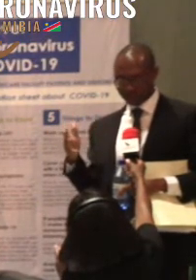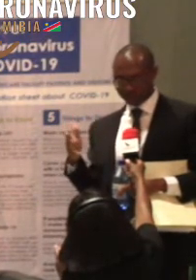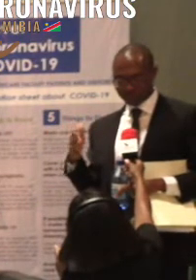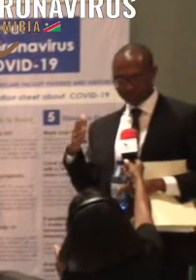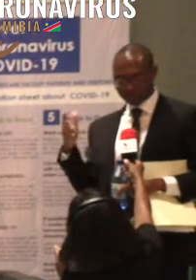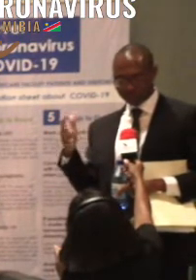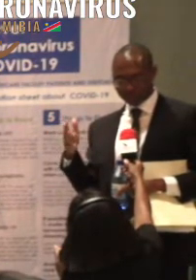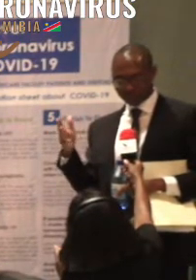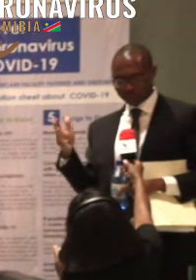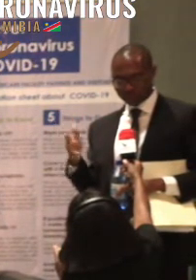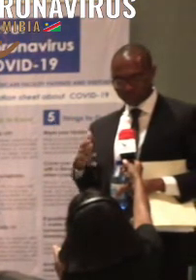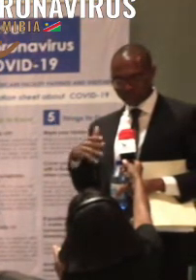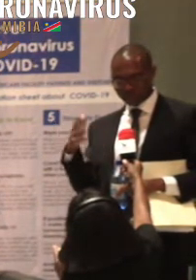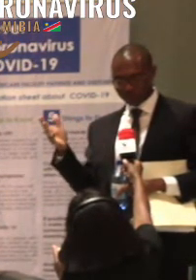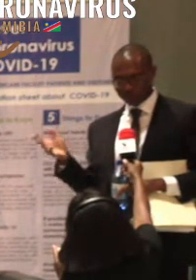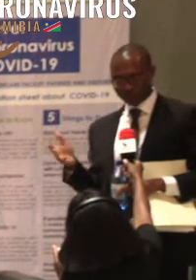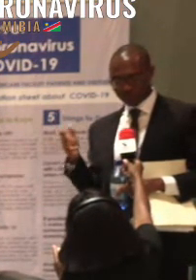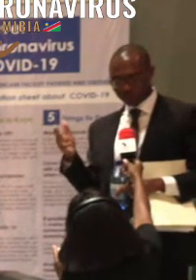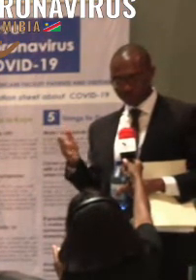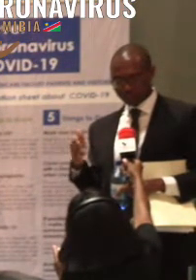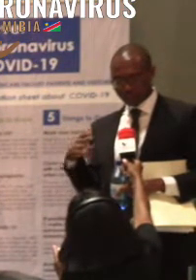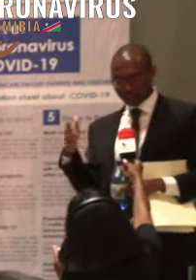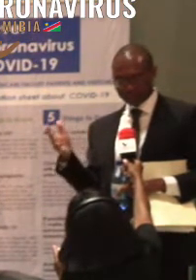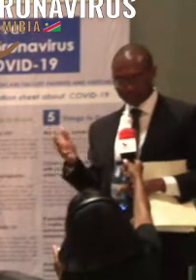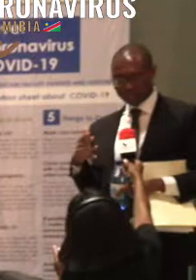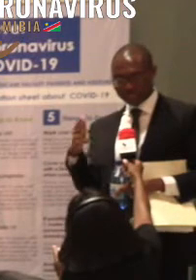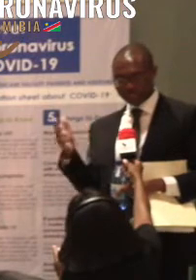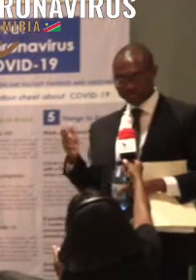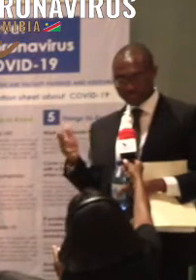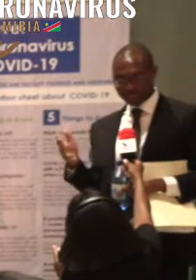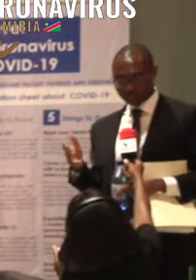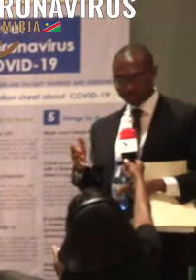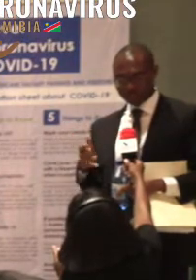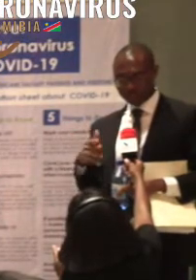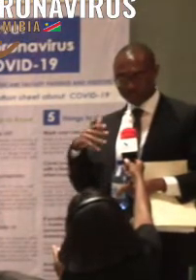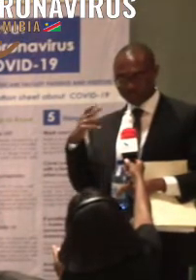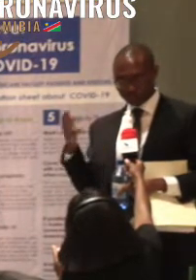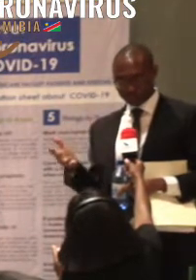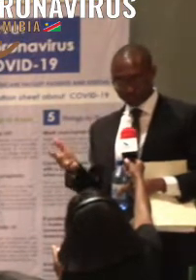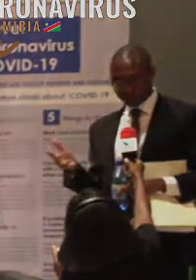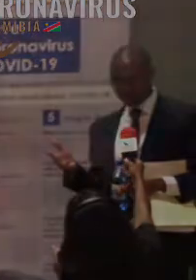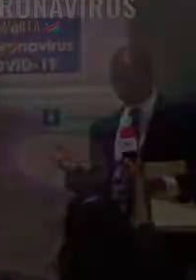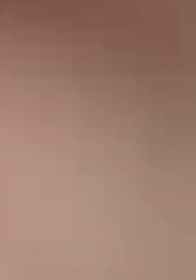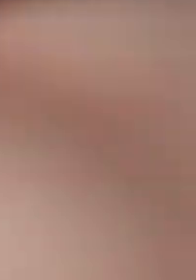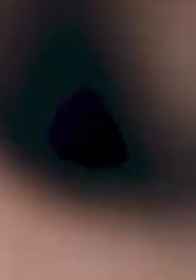end of this broadcast. Thank you very much for viewing, and I hope you have a happy Easter.